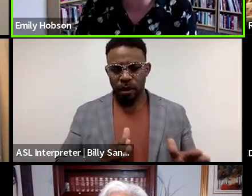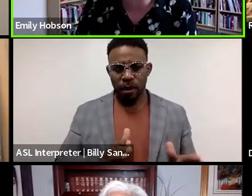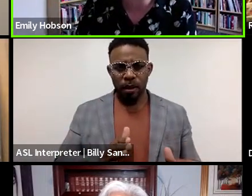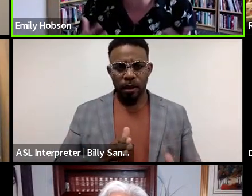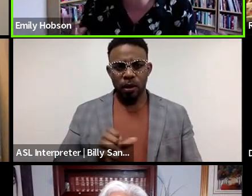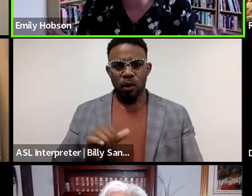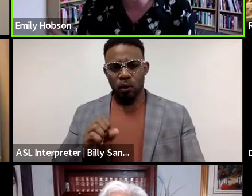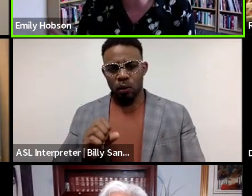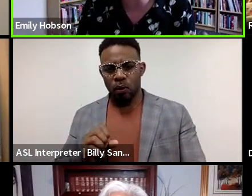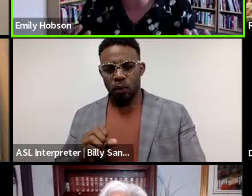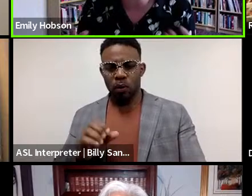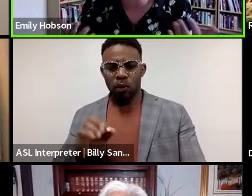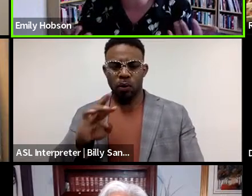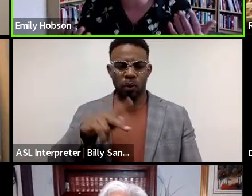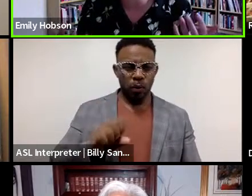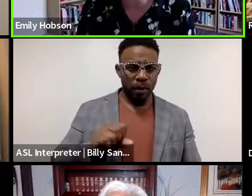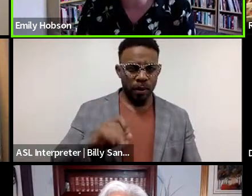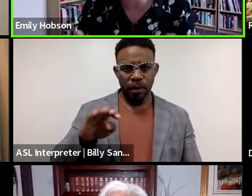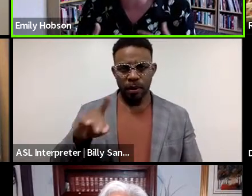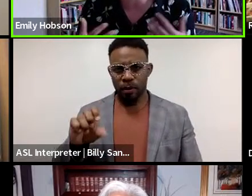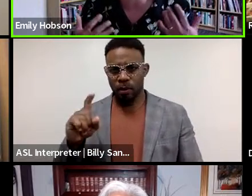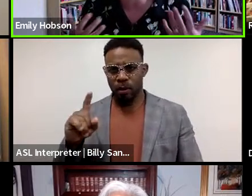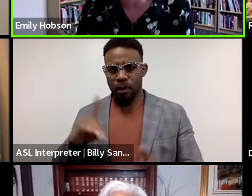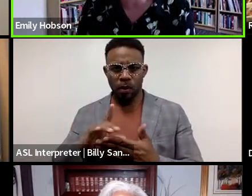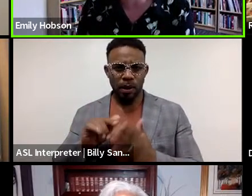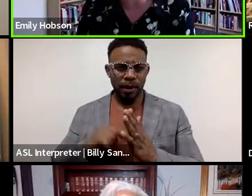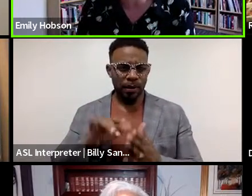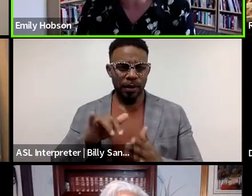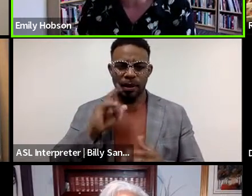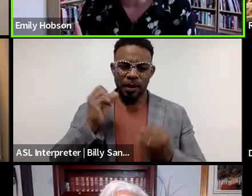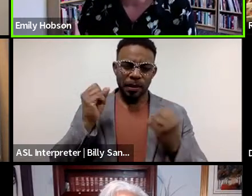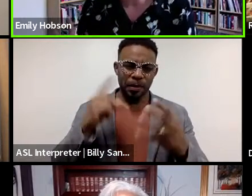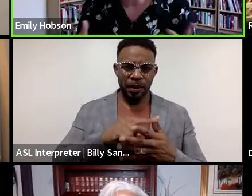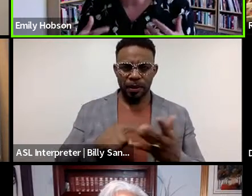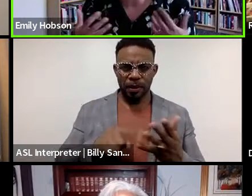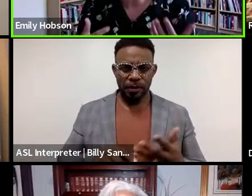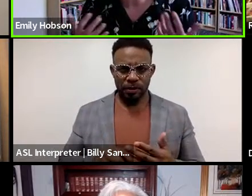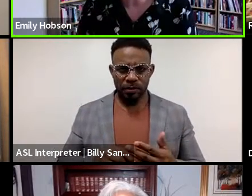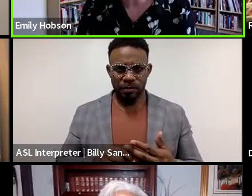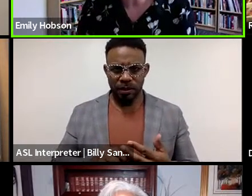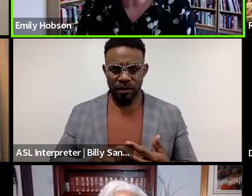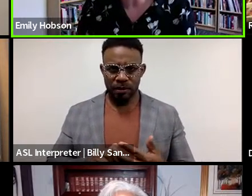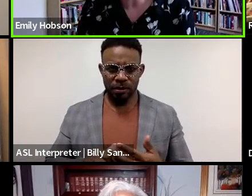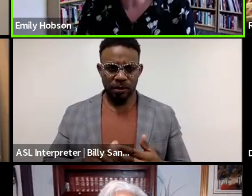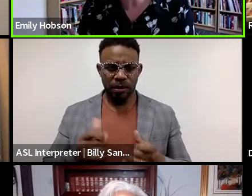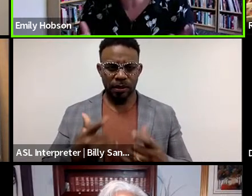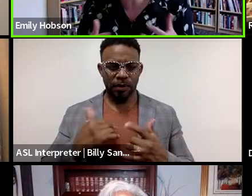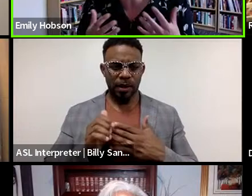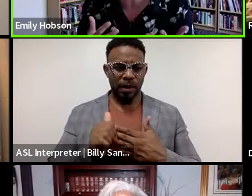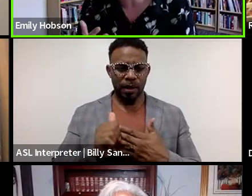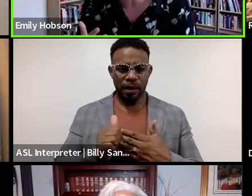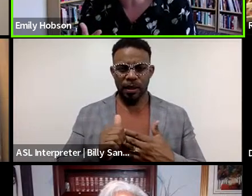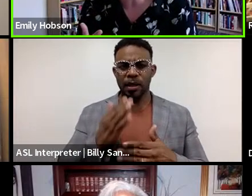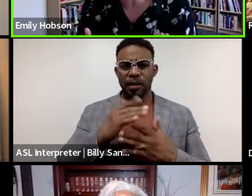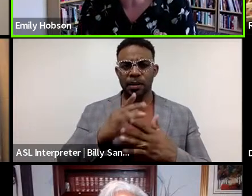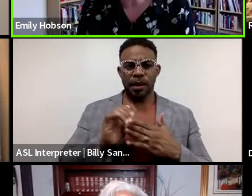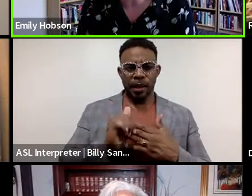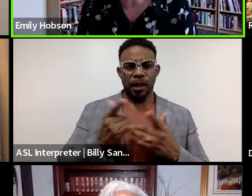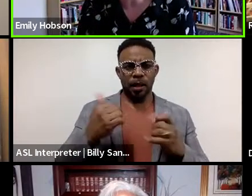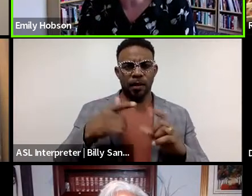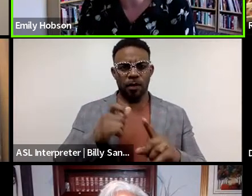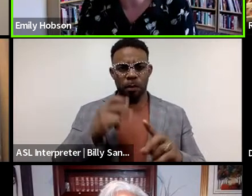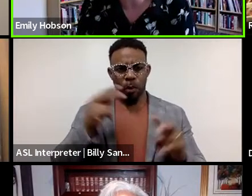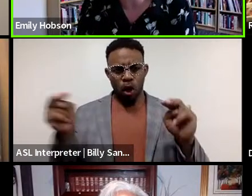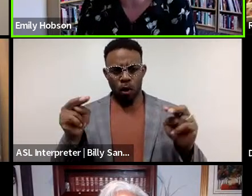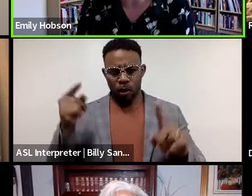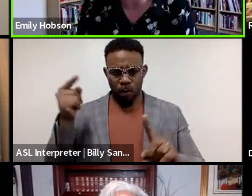know, so the Crips and Bloods document is just one example of that, but there are so many that give us a lot of guidance. And some of that guidance comes from looking